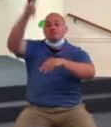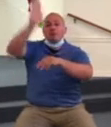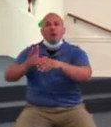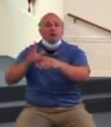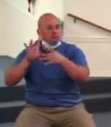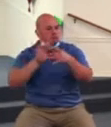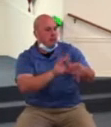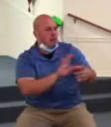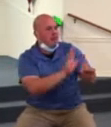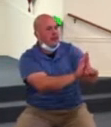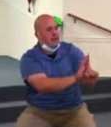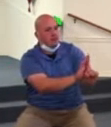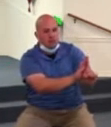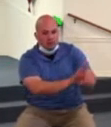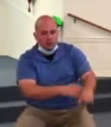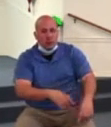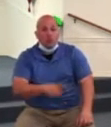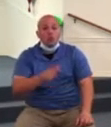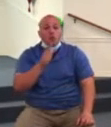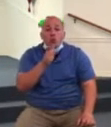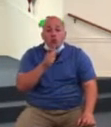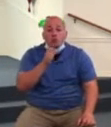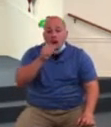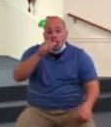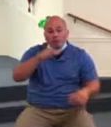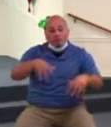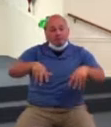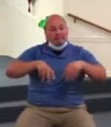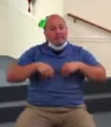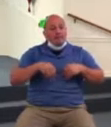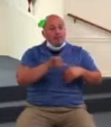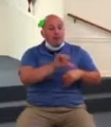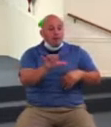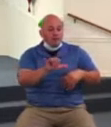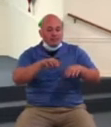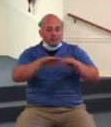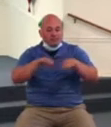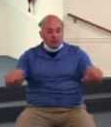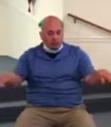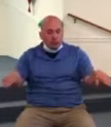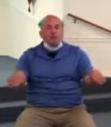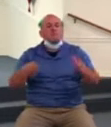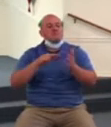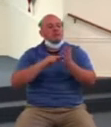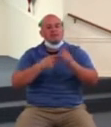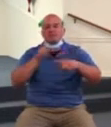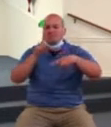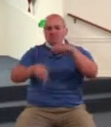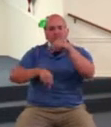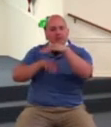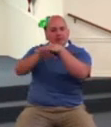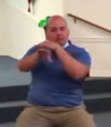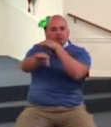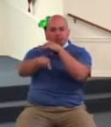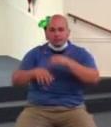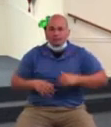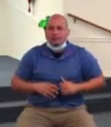anyone who will not receive the kingdom of God like a little child will never enter it.